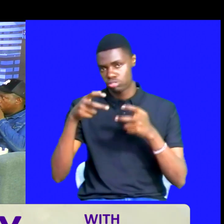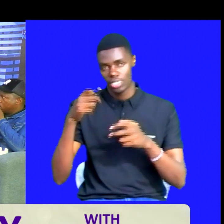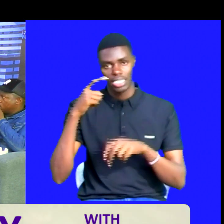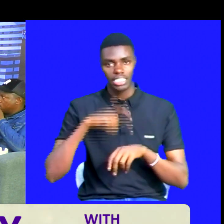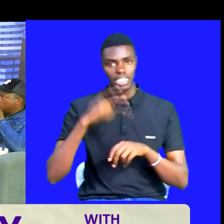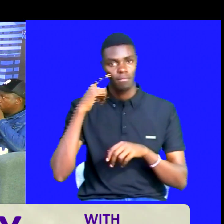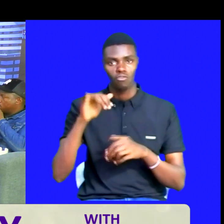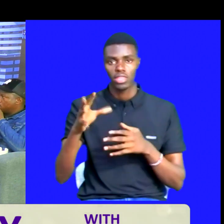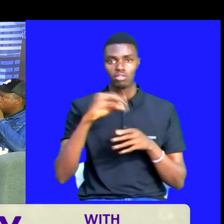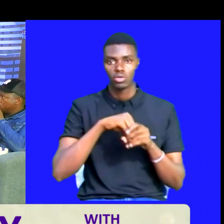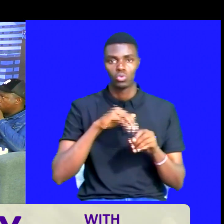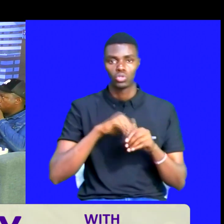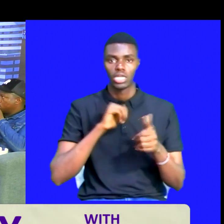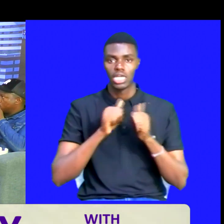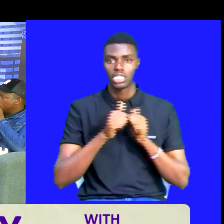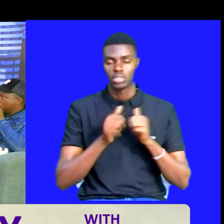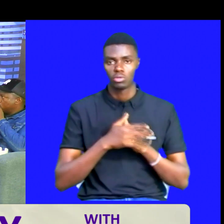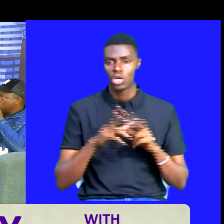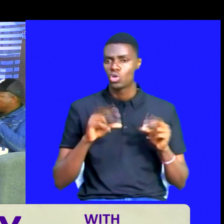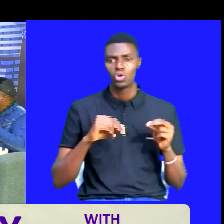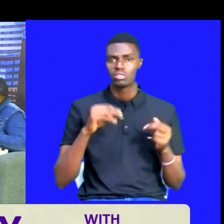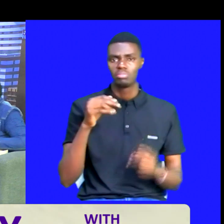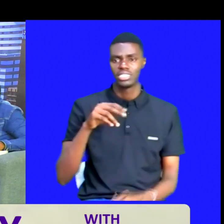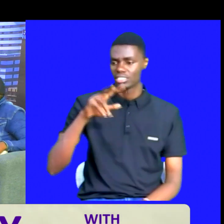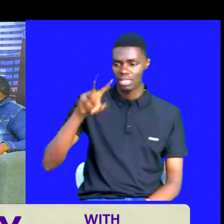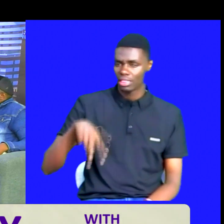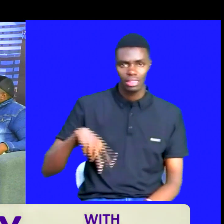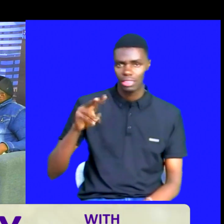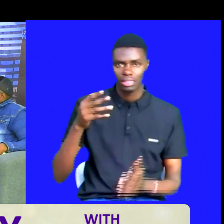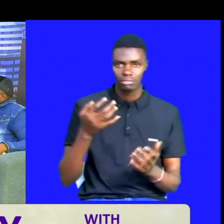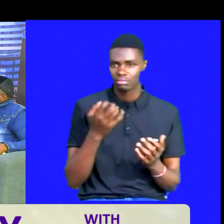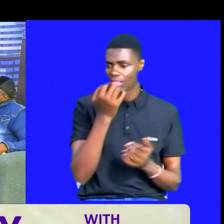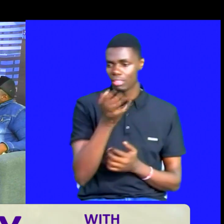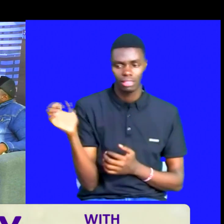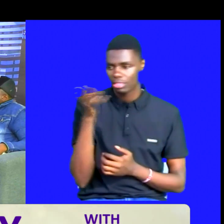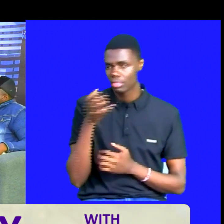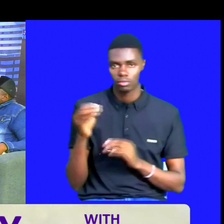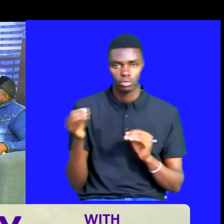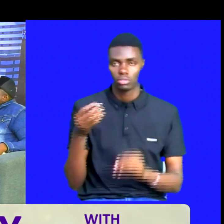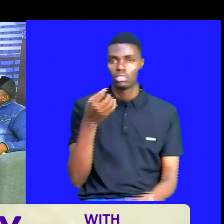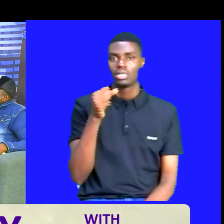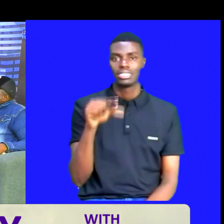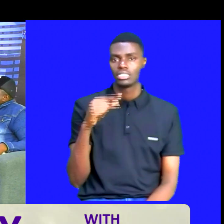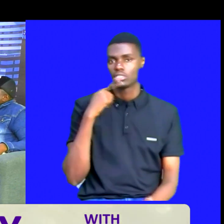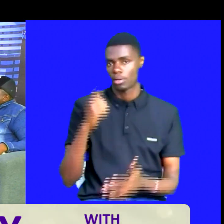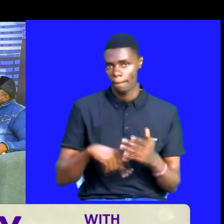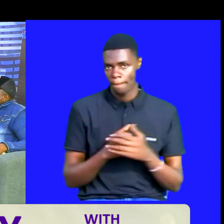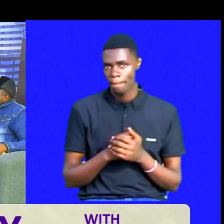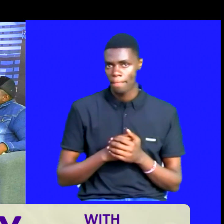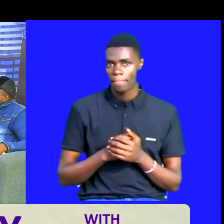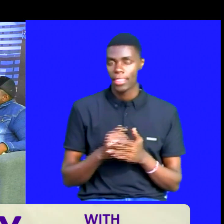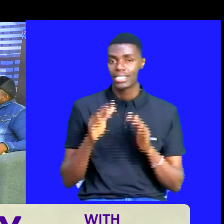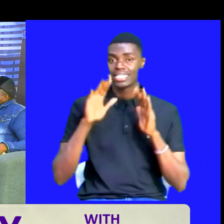that inclusion in sports. Tusikuwe tunawachwa tu nyuma kimataa hivi. Yeah. Because just like SG umesema, it's quite it